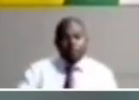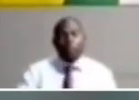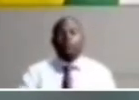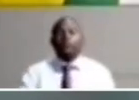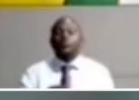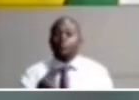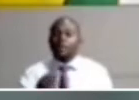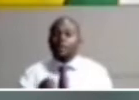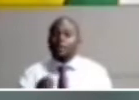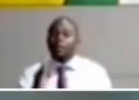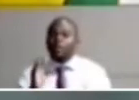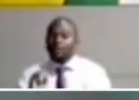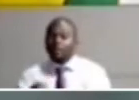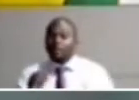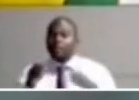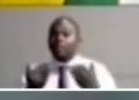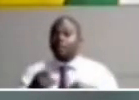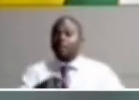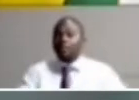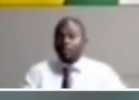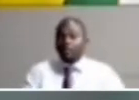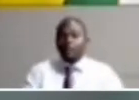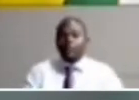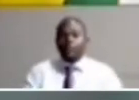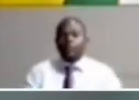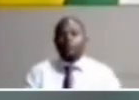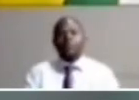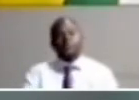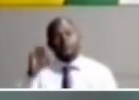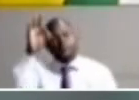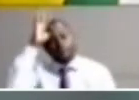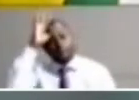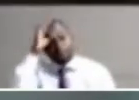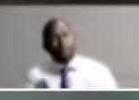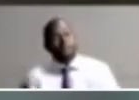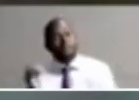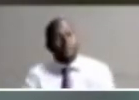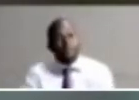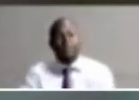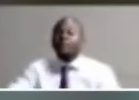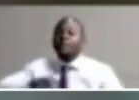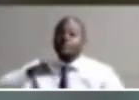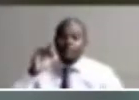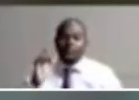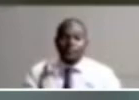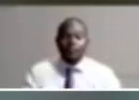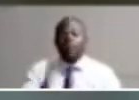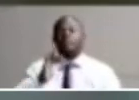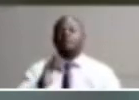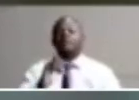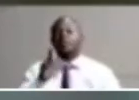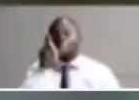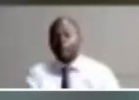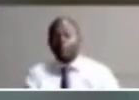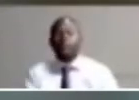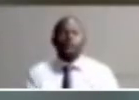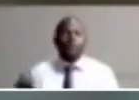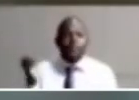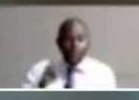2020. This time it is not Fool's Day, it is Wise Person's Day,